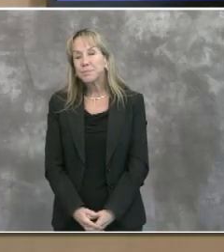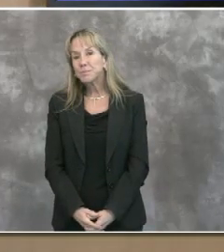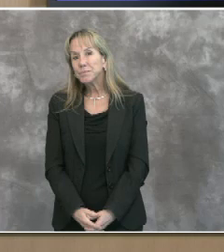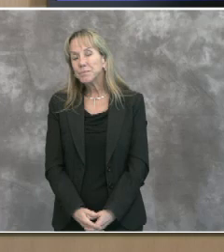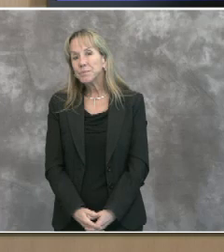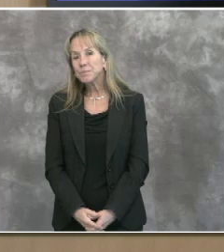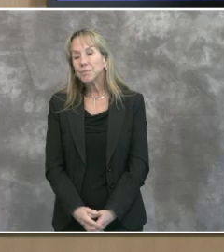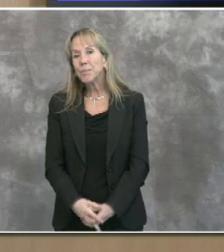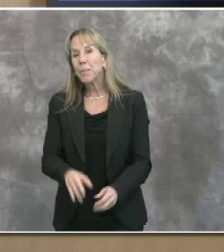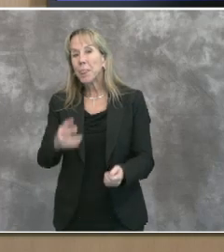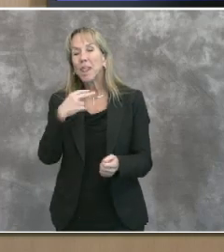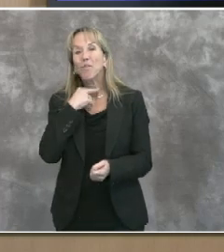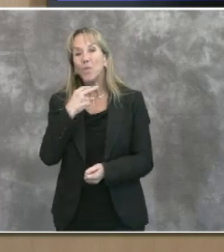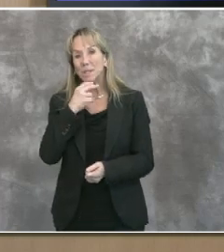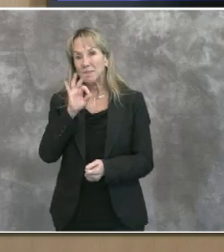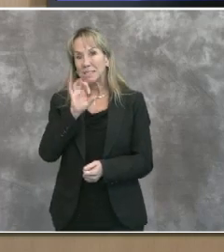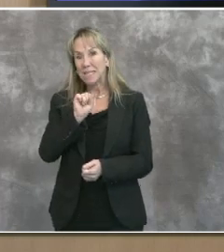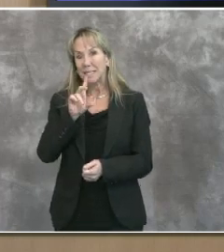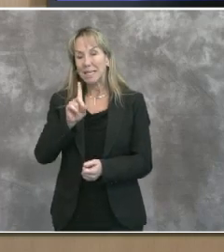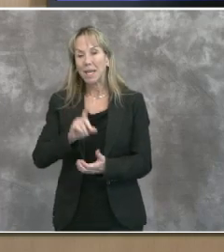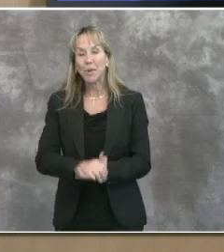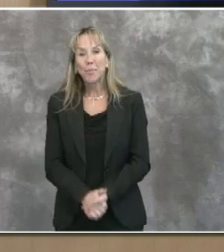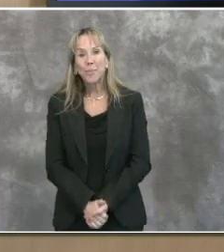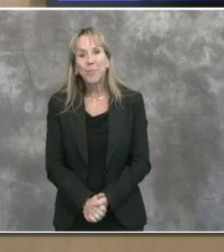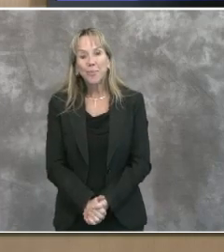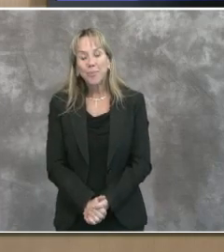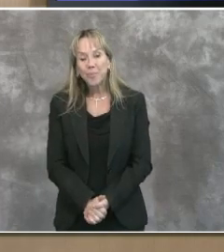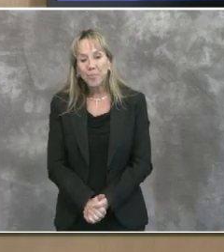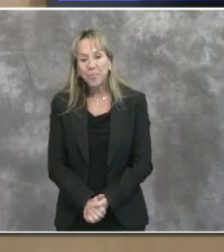Voice of San Diego, please state your name and question.